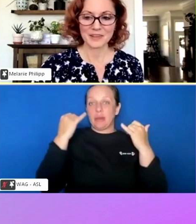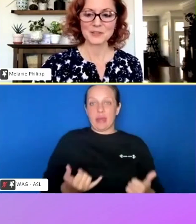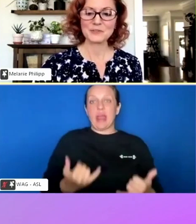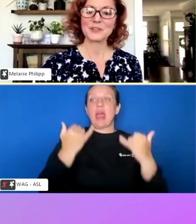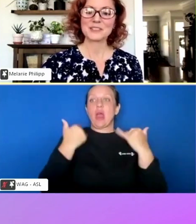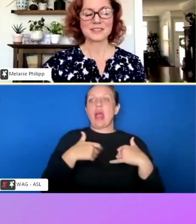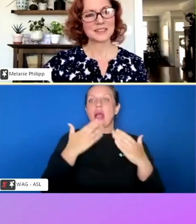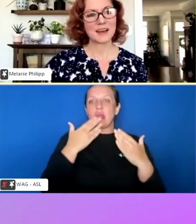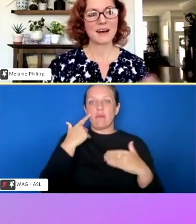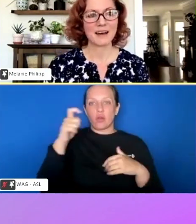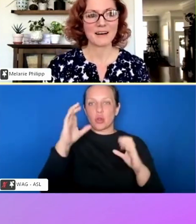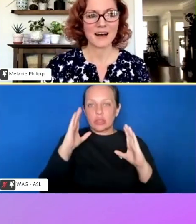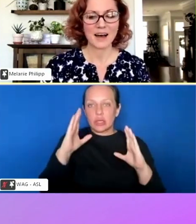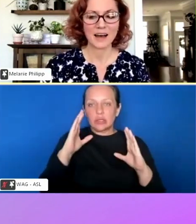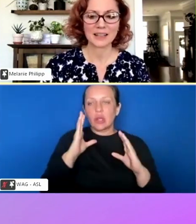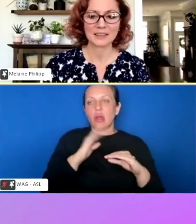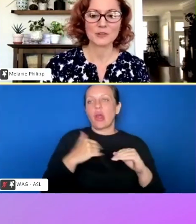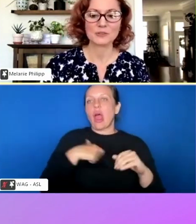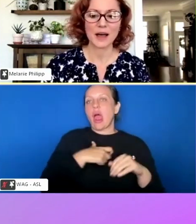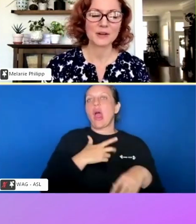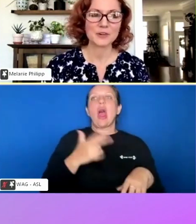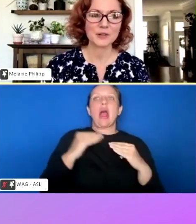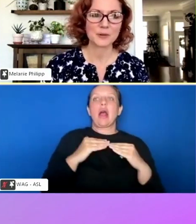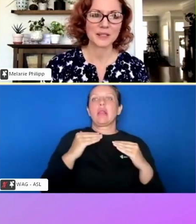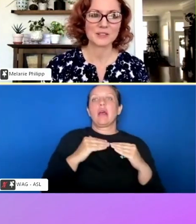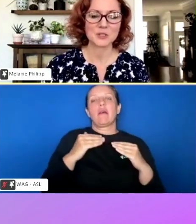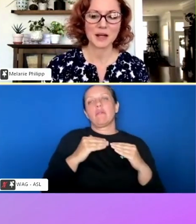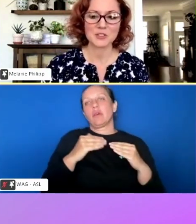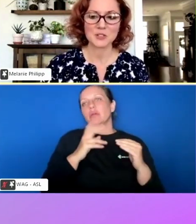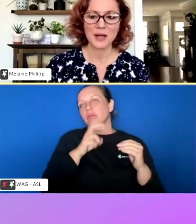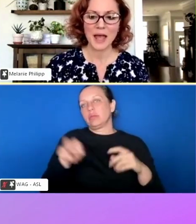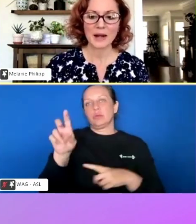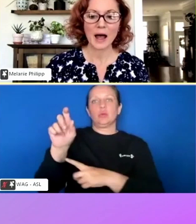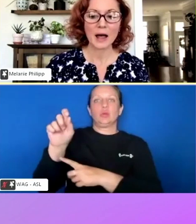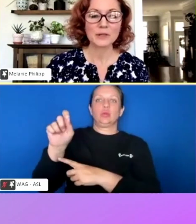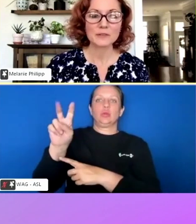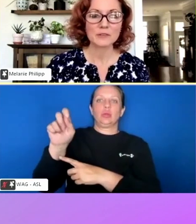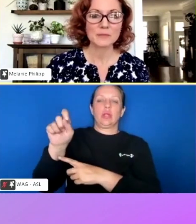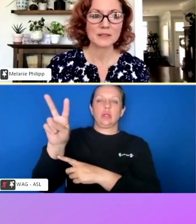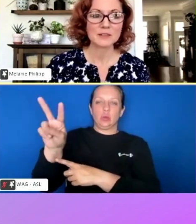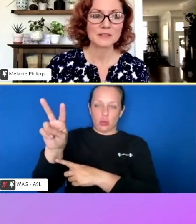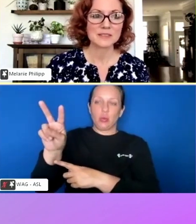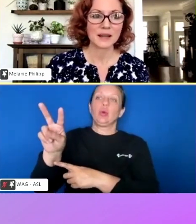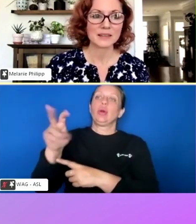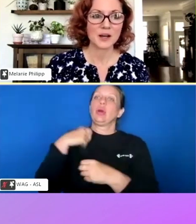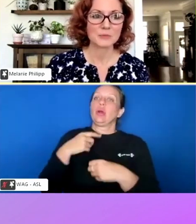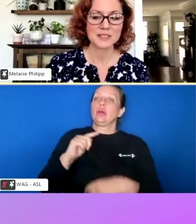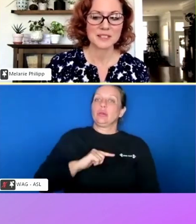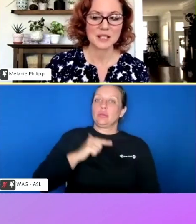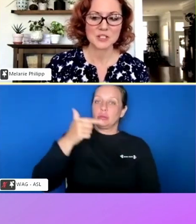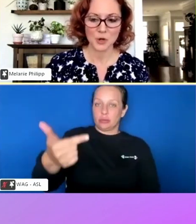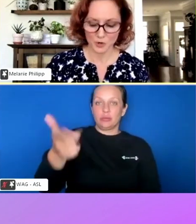I thank you for your attention on our high-level flyover of WCAG 2.2, and I will give the remainder of this